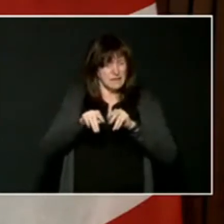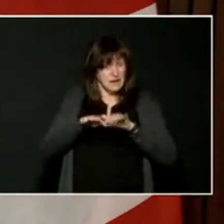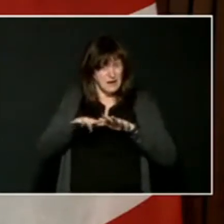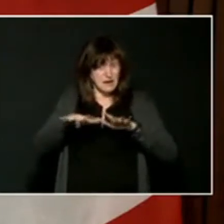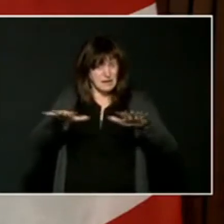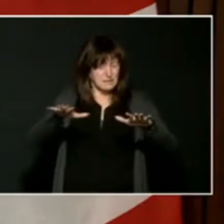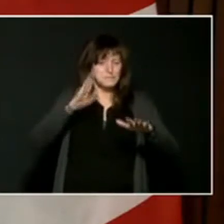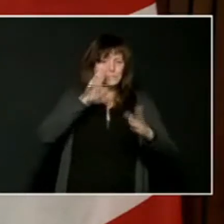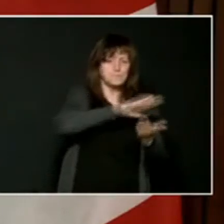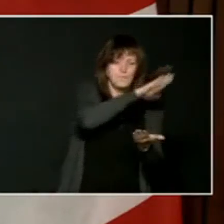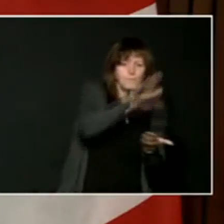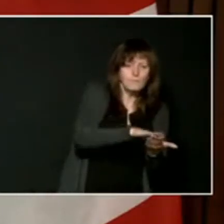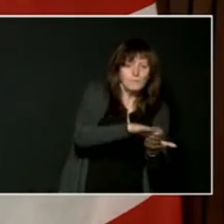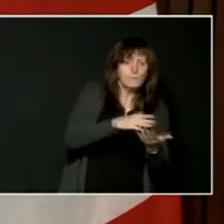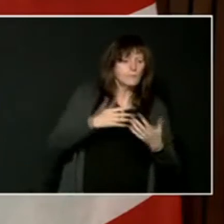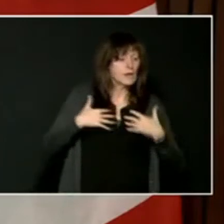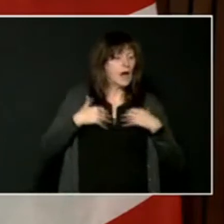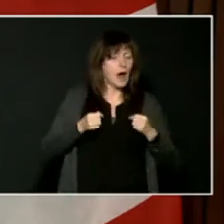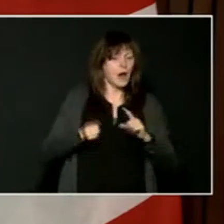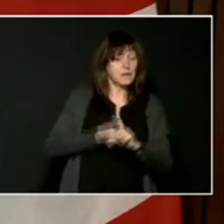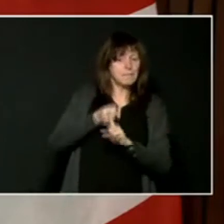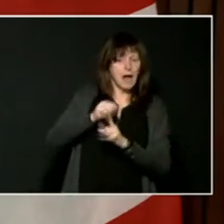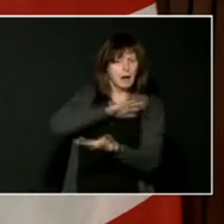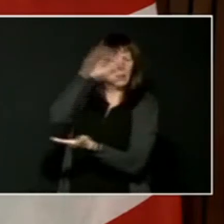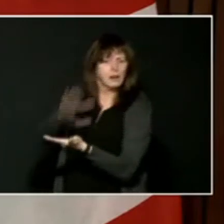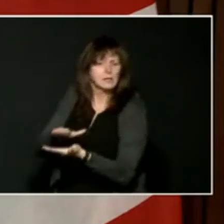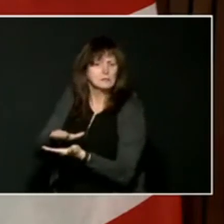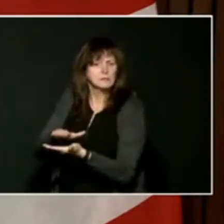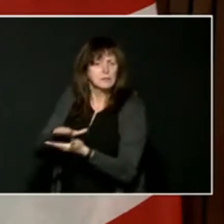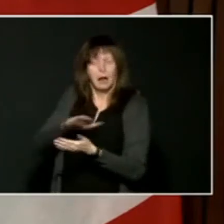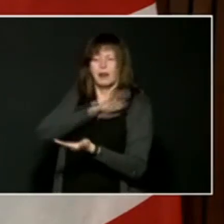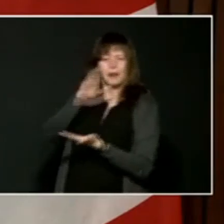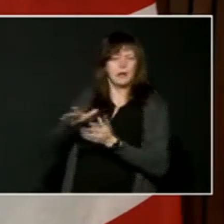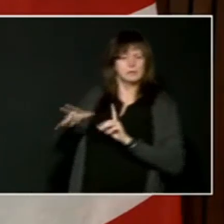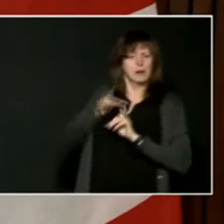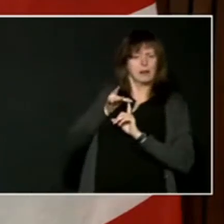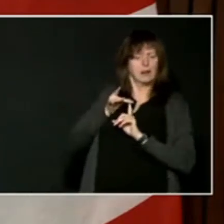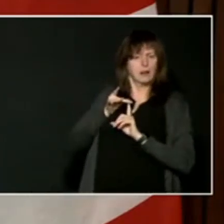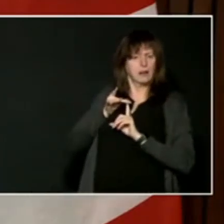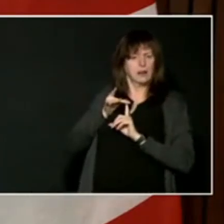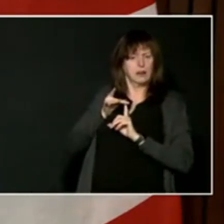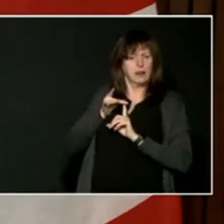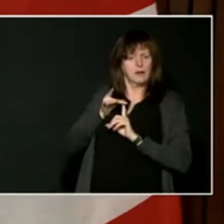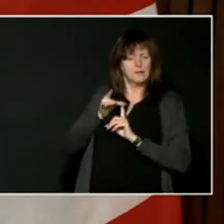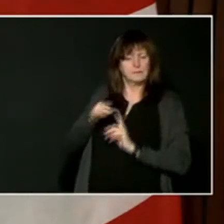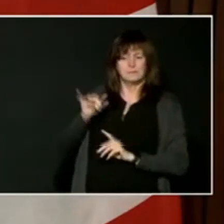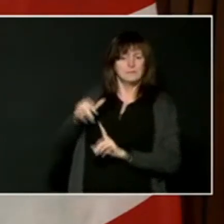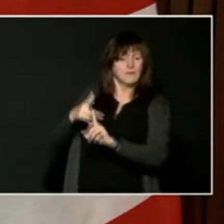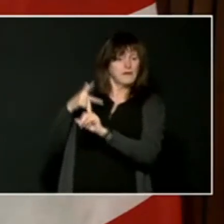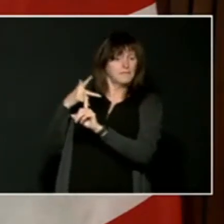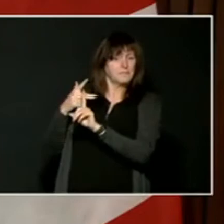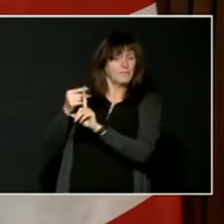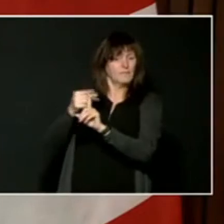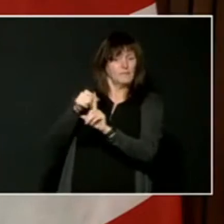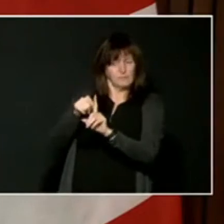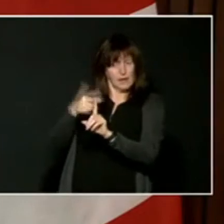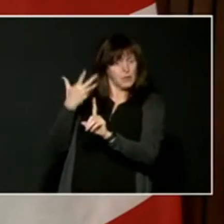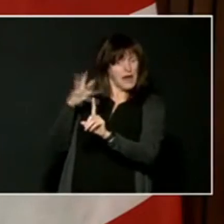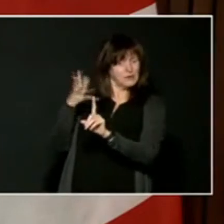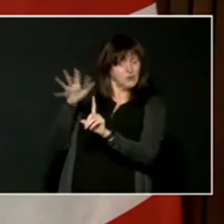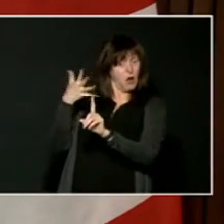health impact of COVID-19 in our province. But vaccination alone is not enough, and it has never been enough as this third wave